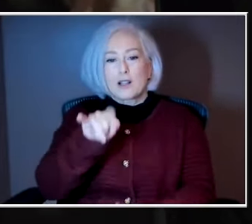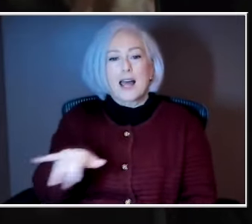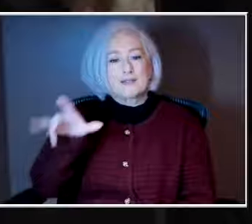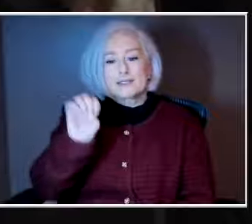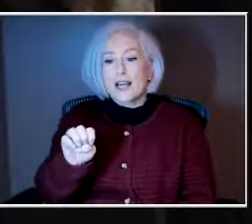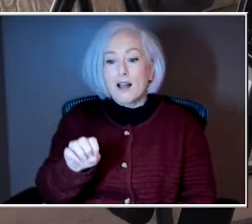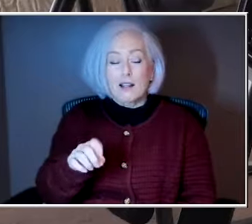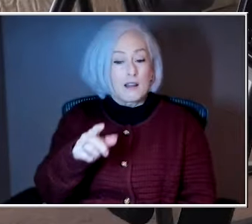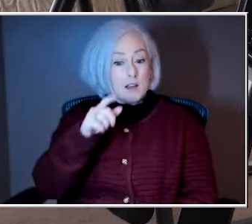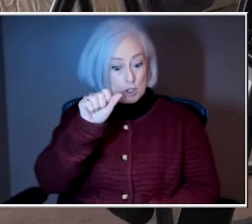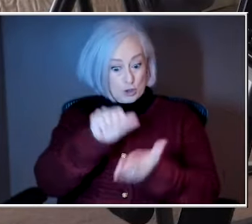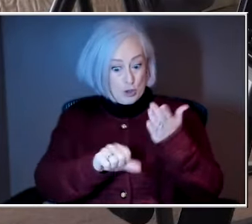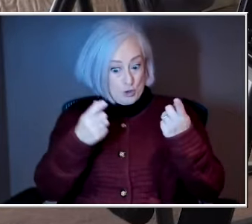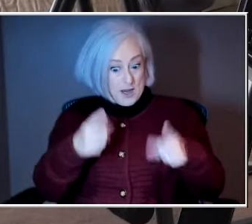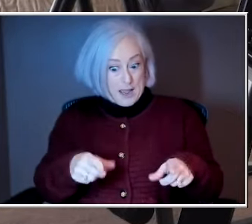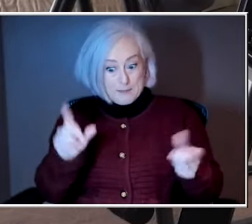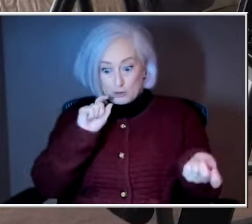you can be successful.